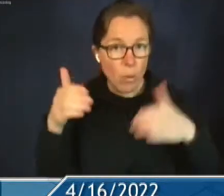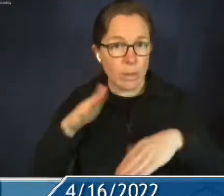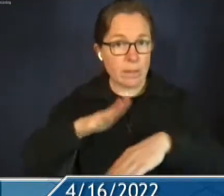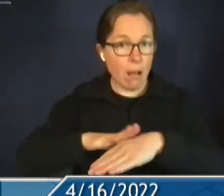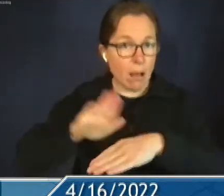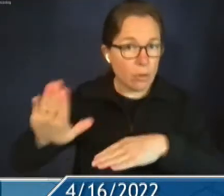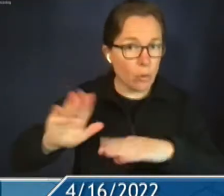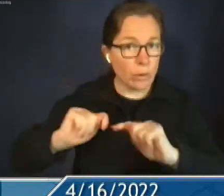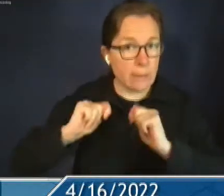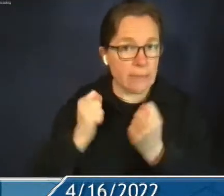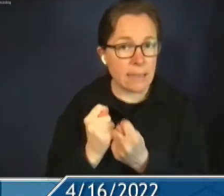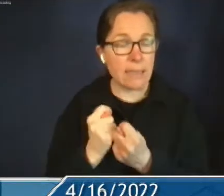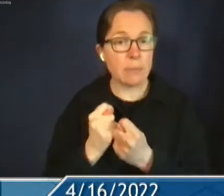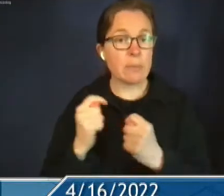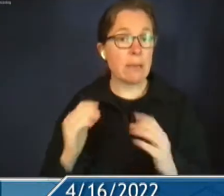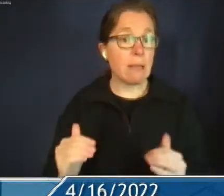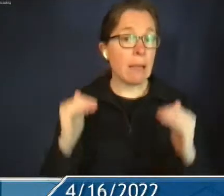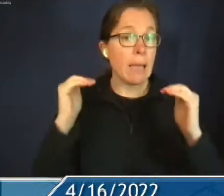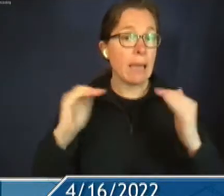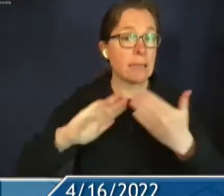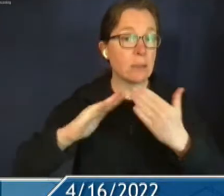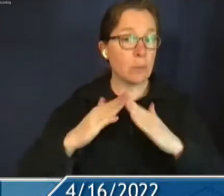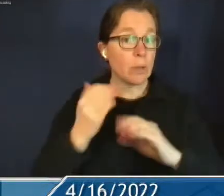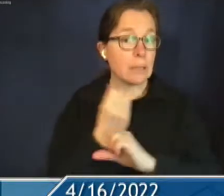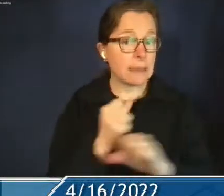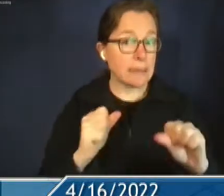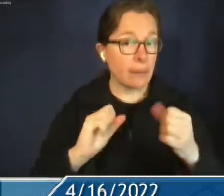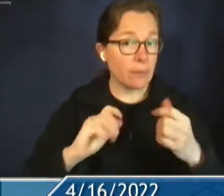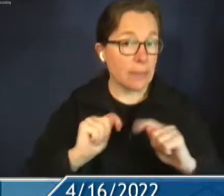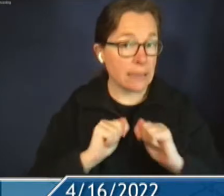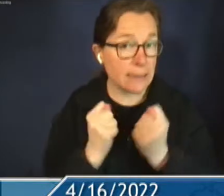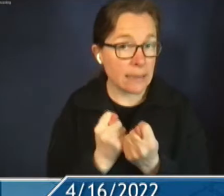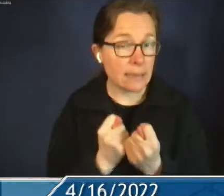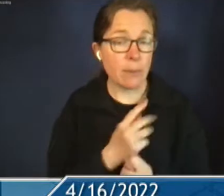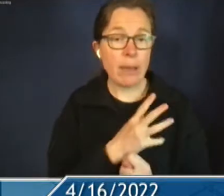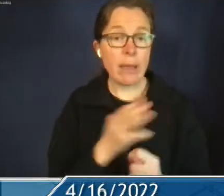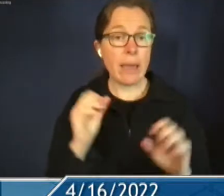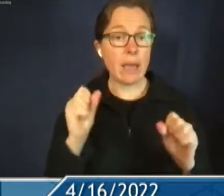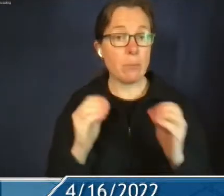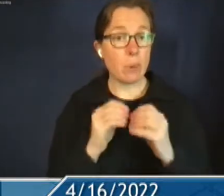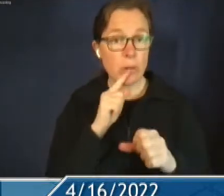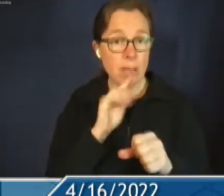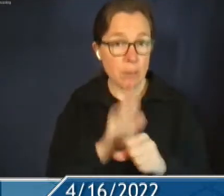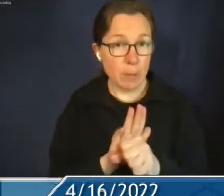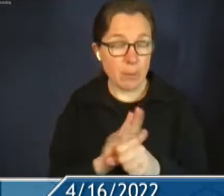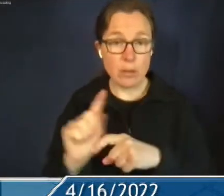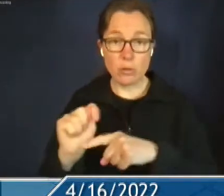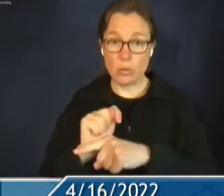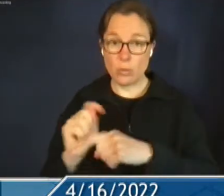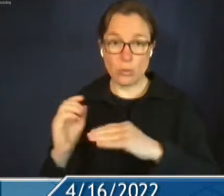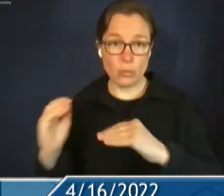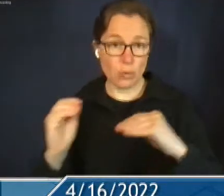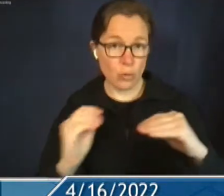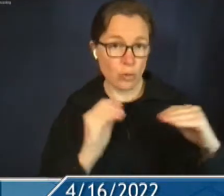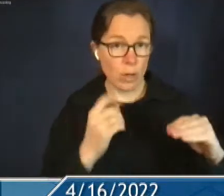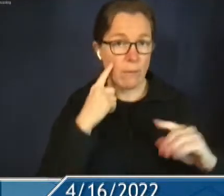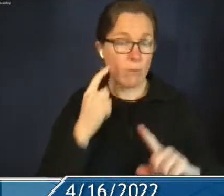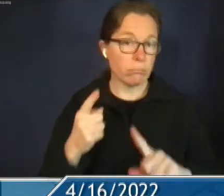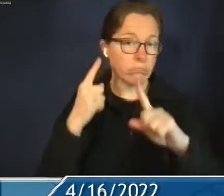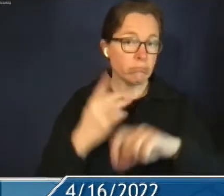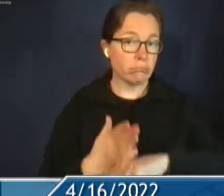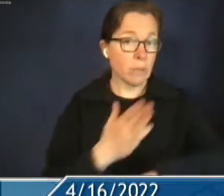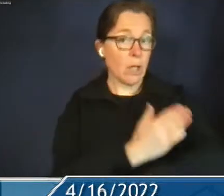enhanced community safety team, and the ability for there to be investments in training to improve response,